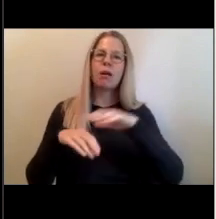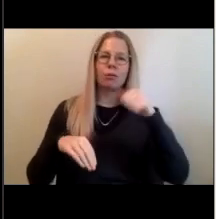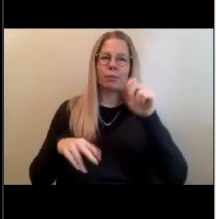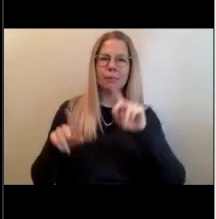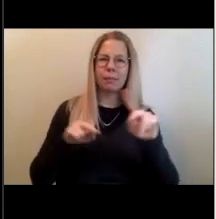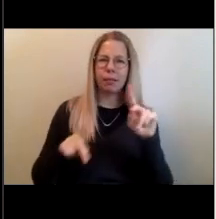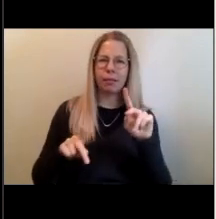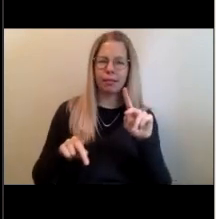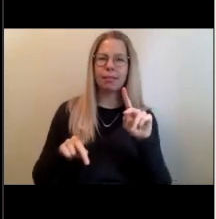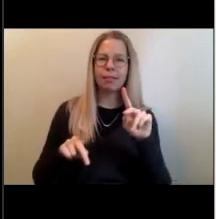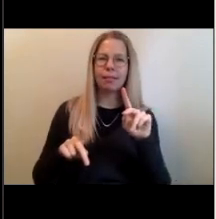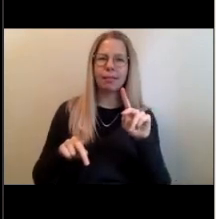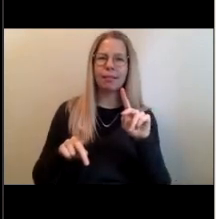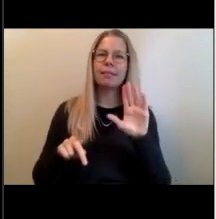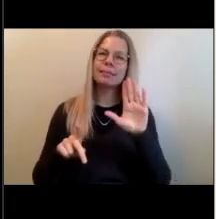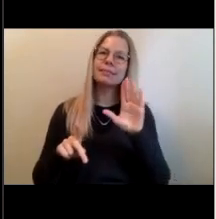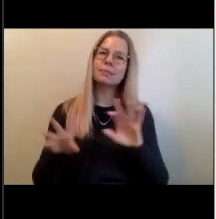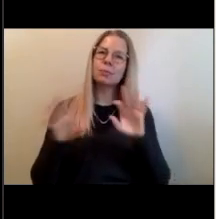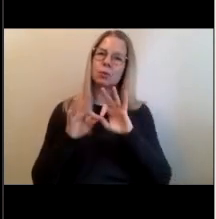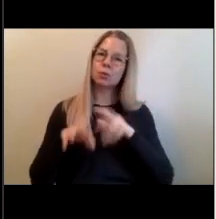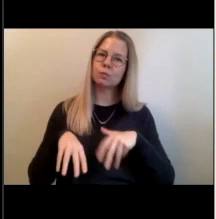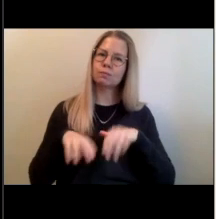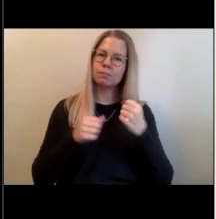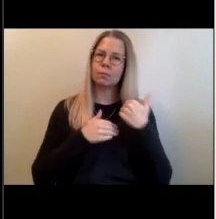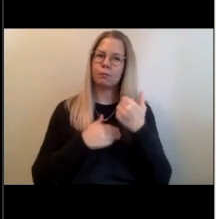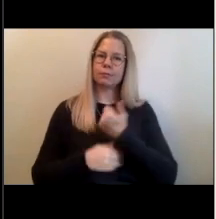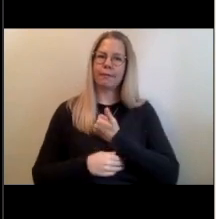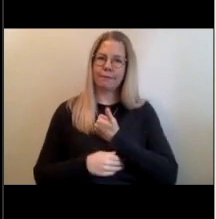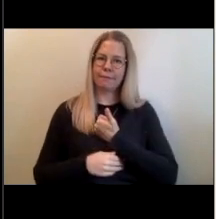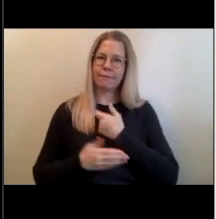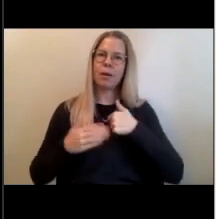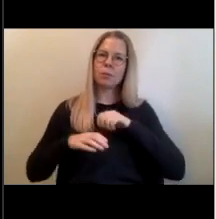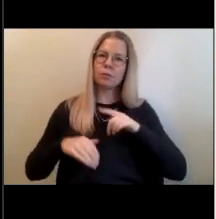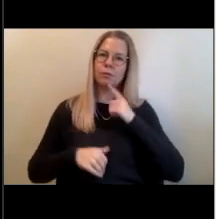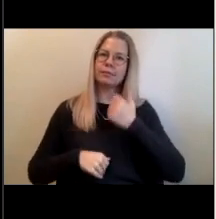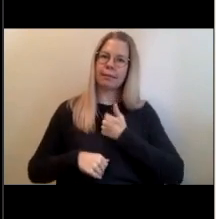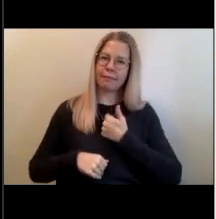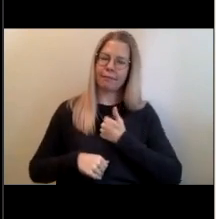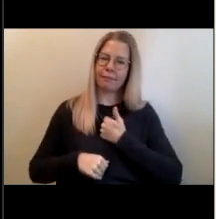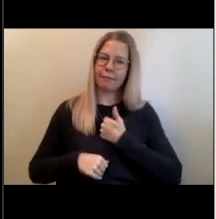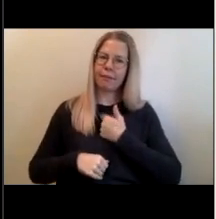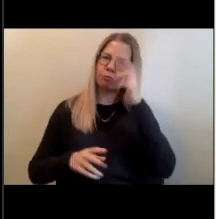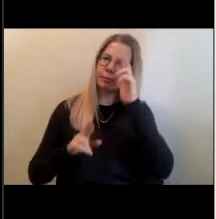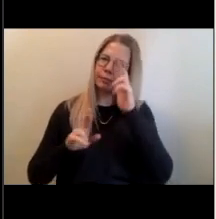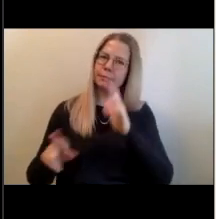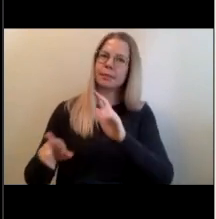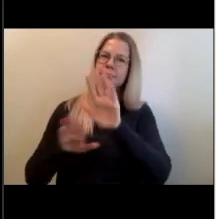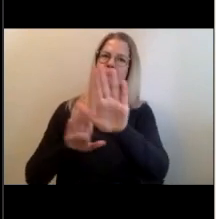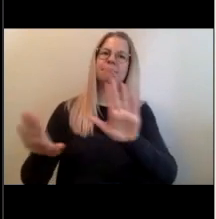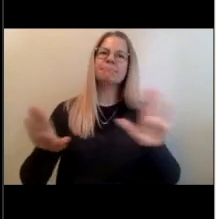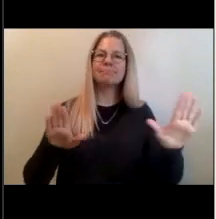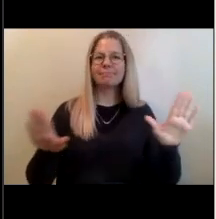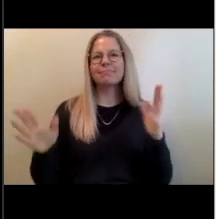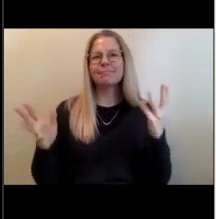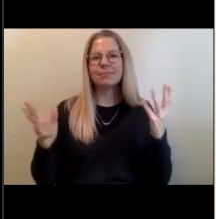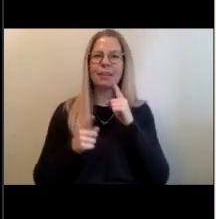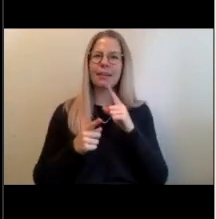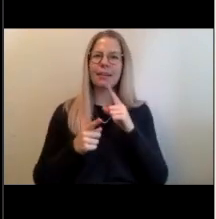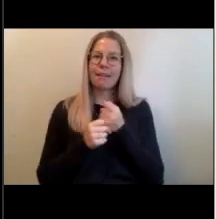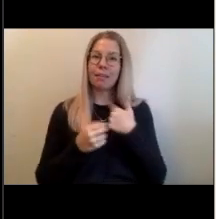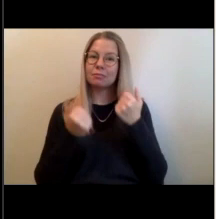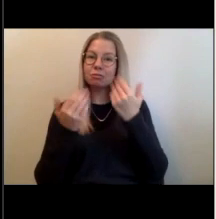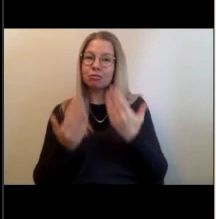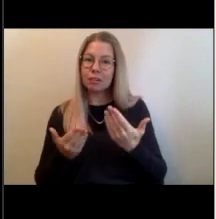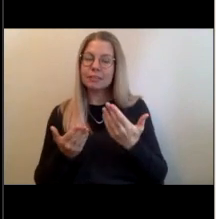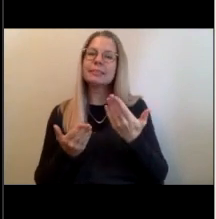you're doing for others or with others. So all of these things sort of have to apply to yourself as an individual. And